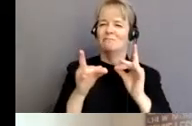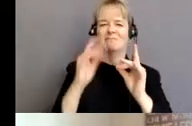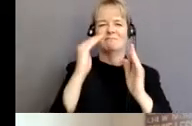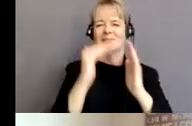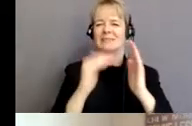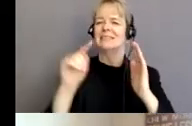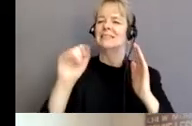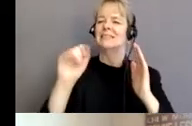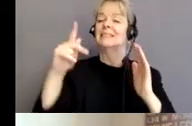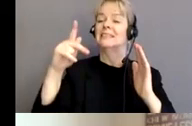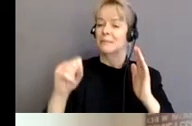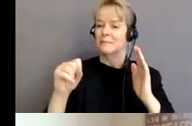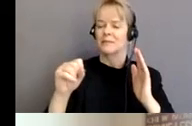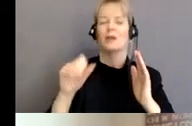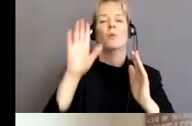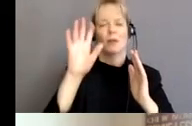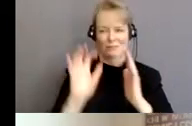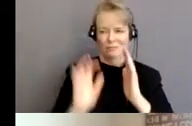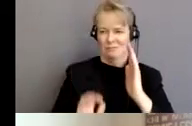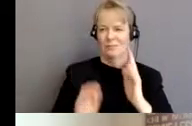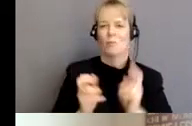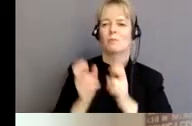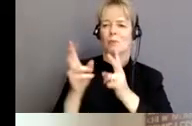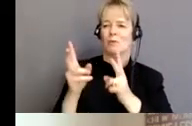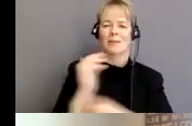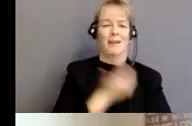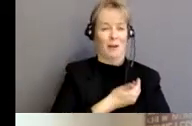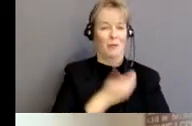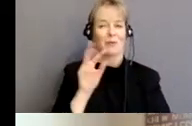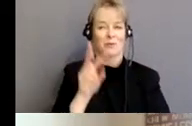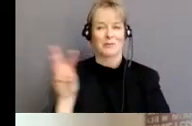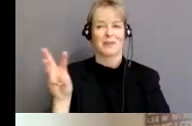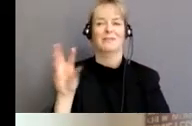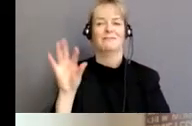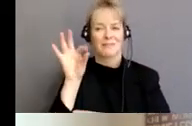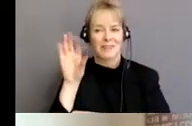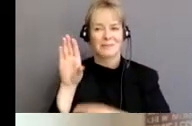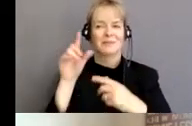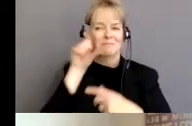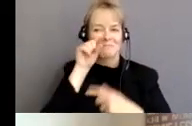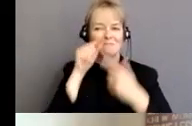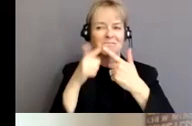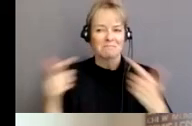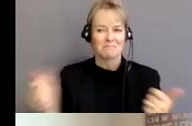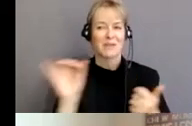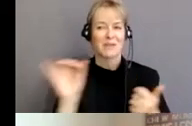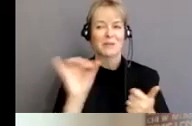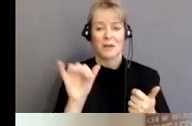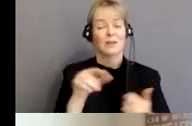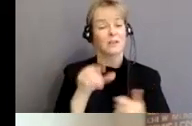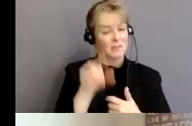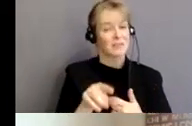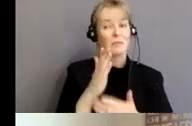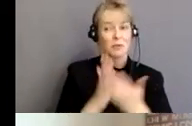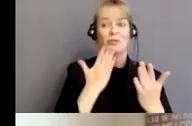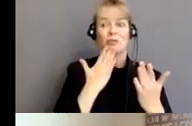we will share on our social media as well, because I think there are some good contacts and resources that were shared, and it's